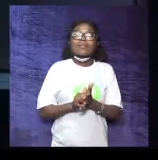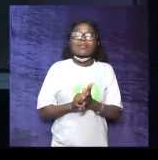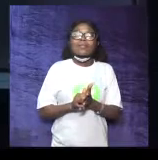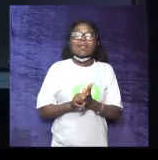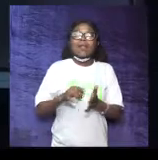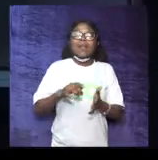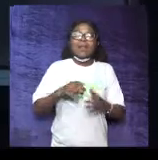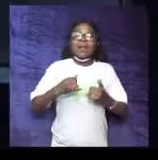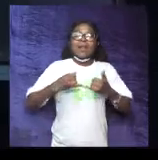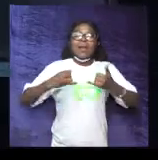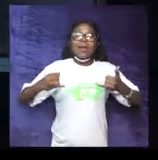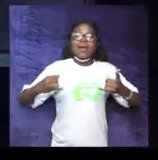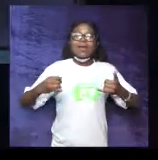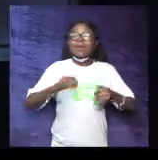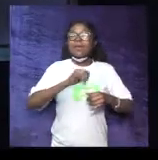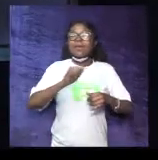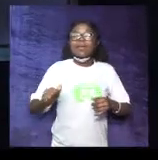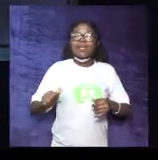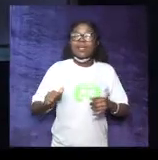a transversal.